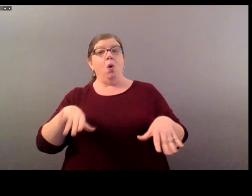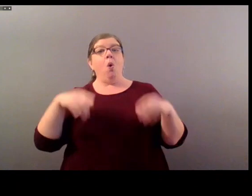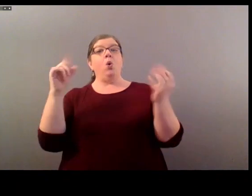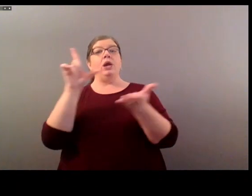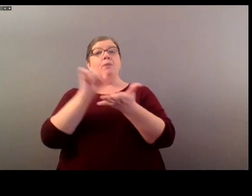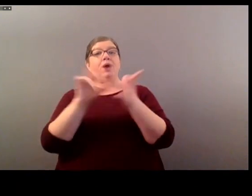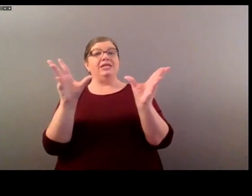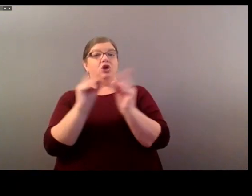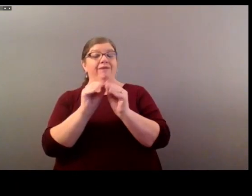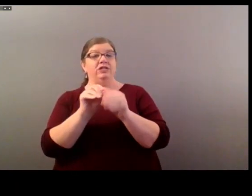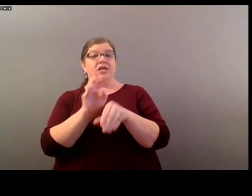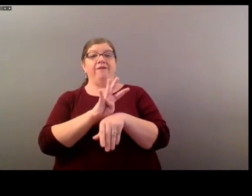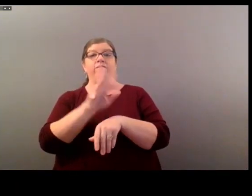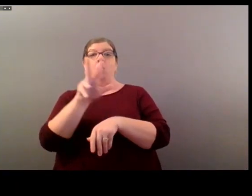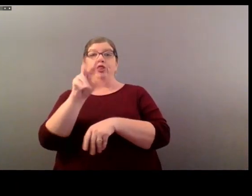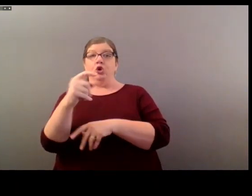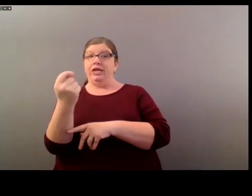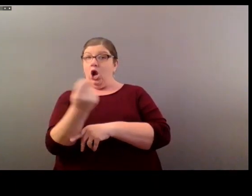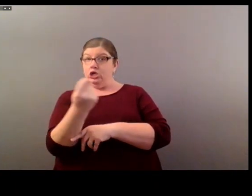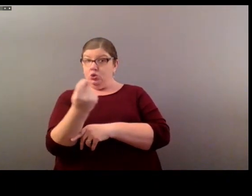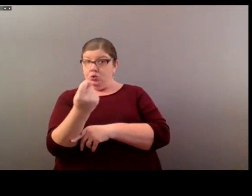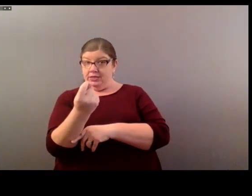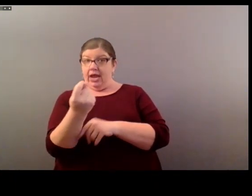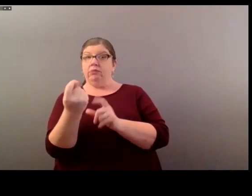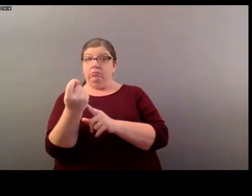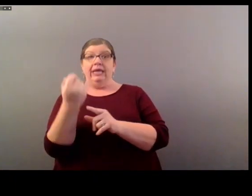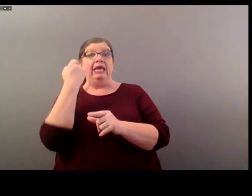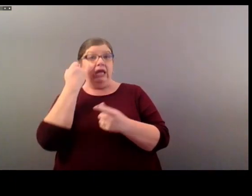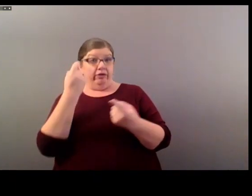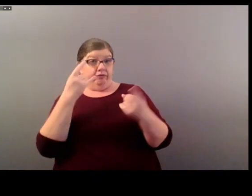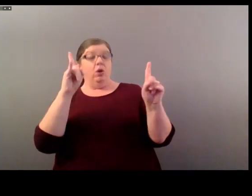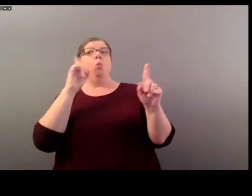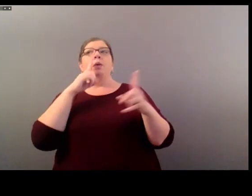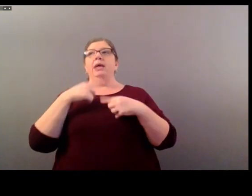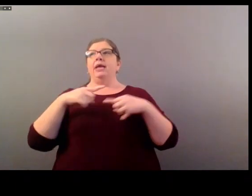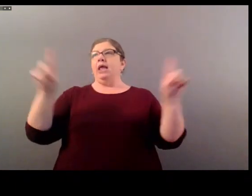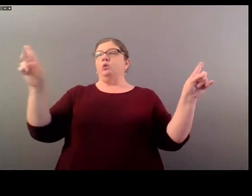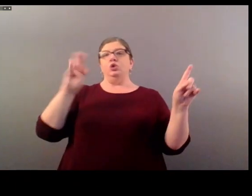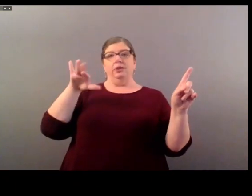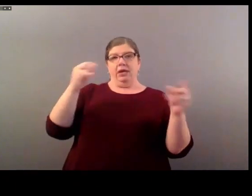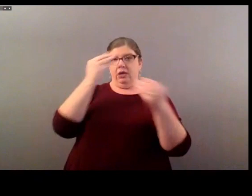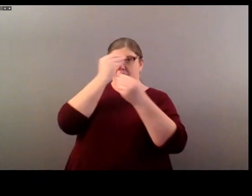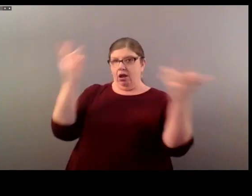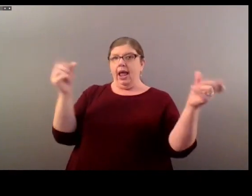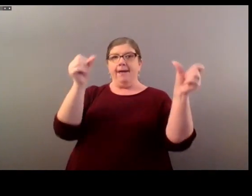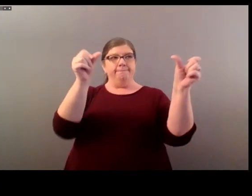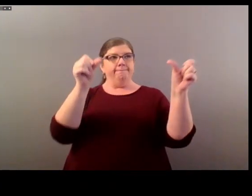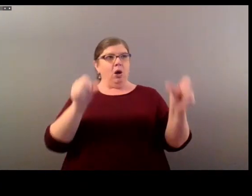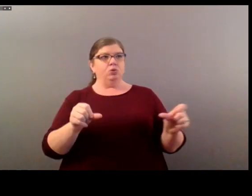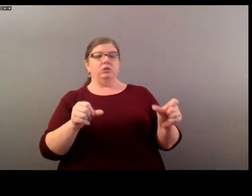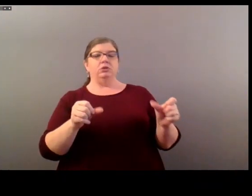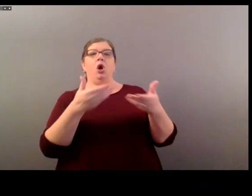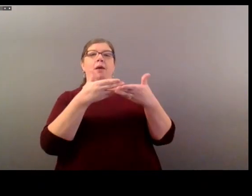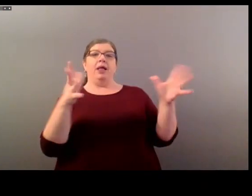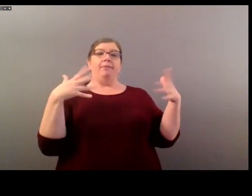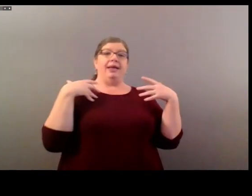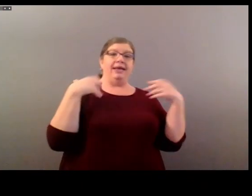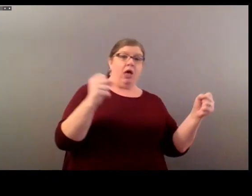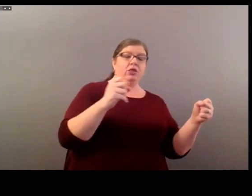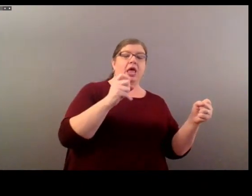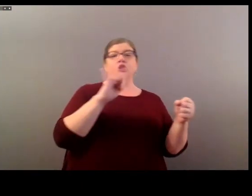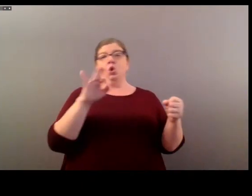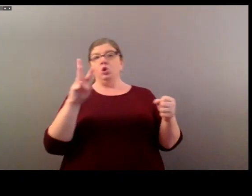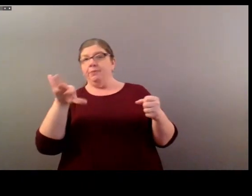at 4:30 p.m. on Tuesday. If so, it will be announced to the media and posted on public health and county social media